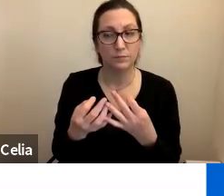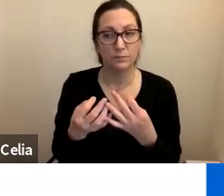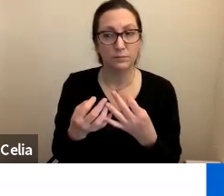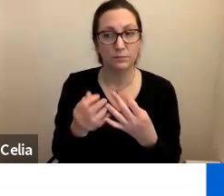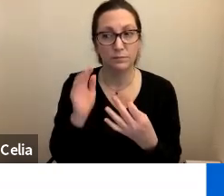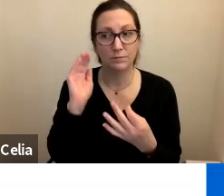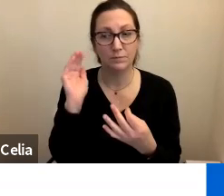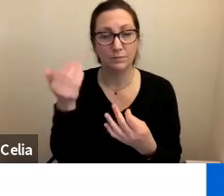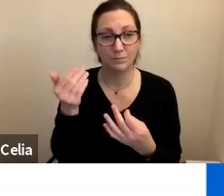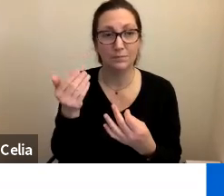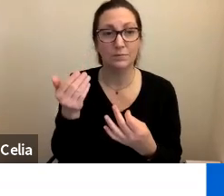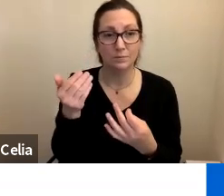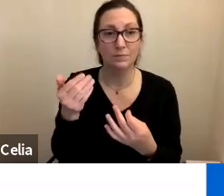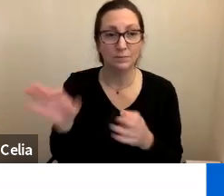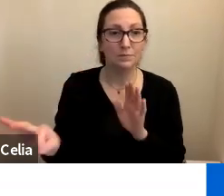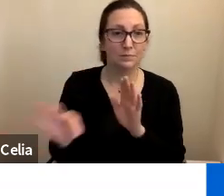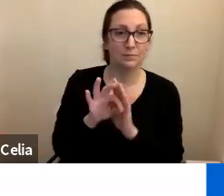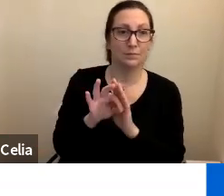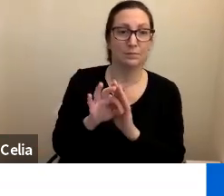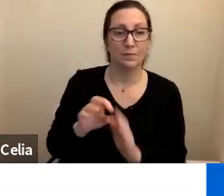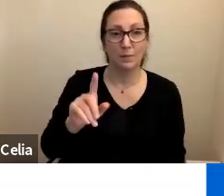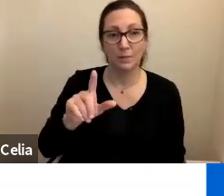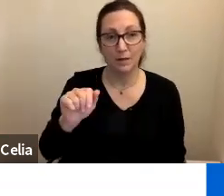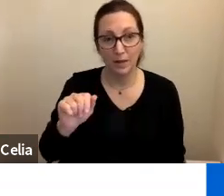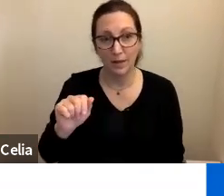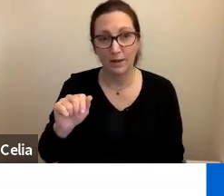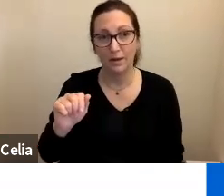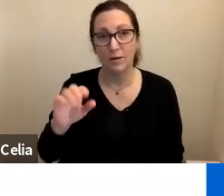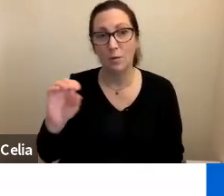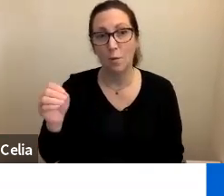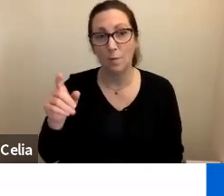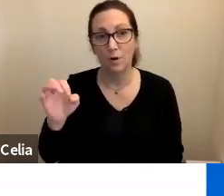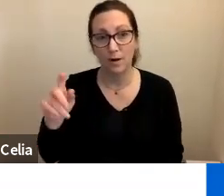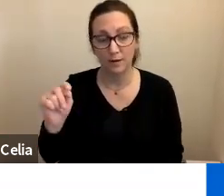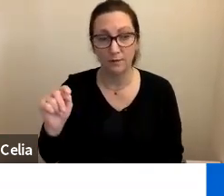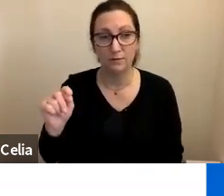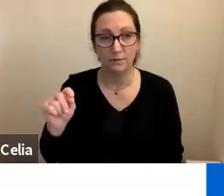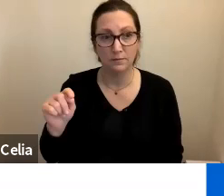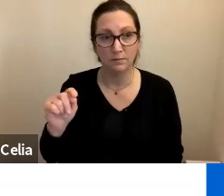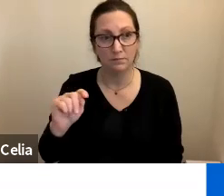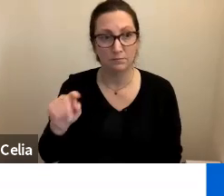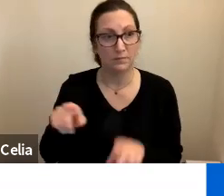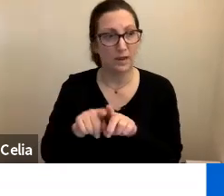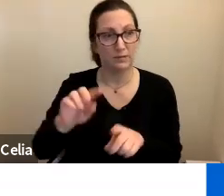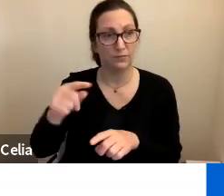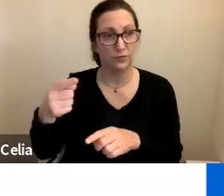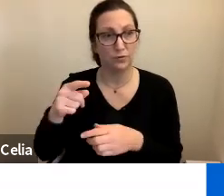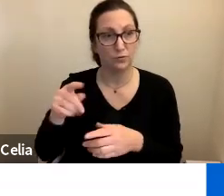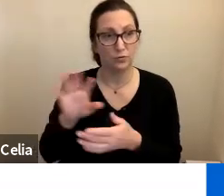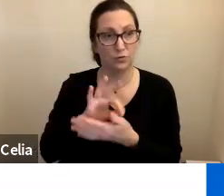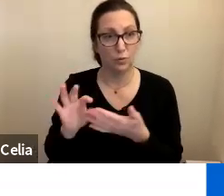send their child to BLA or O'Brien as their first choice. And there's a lot